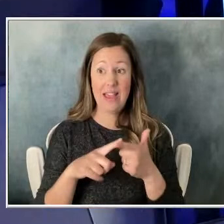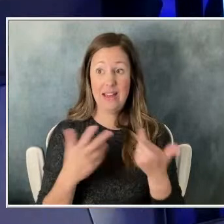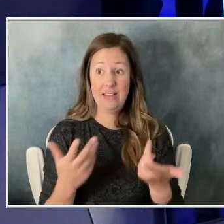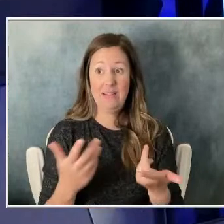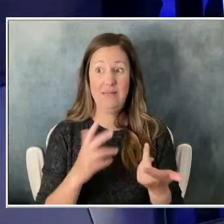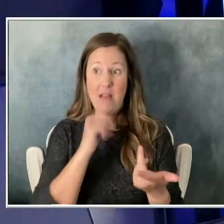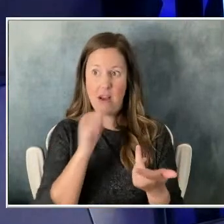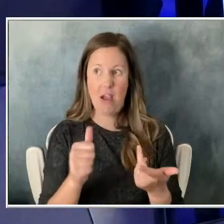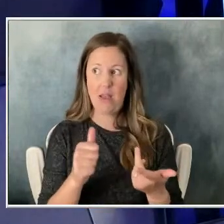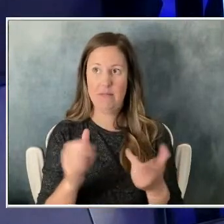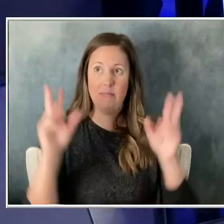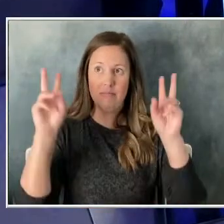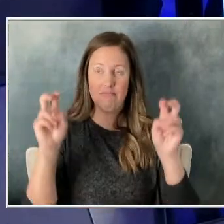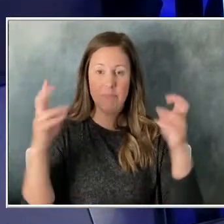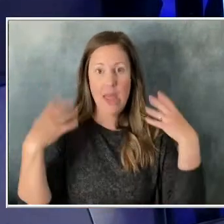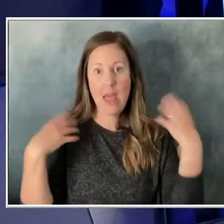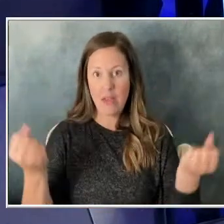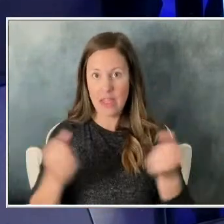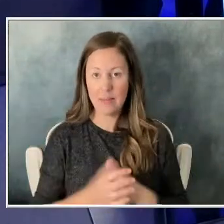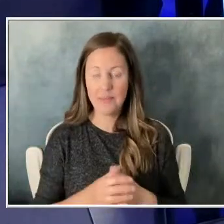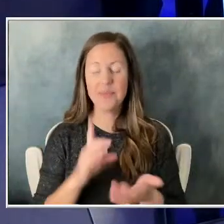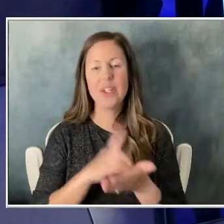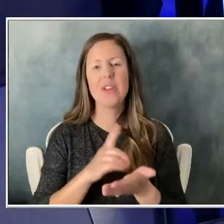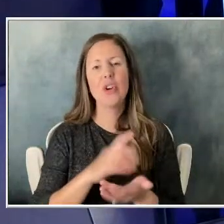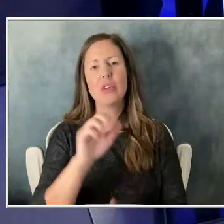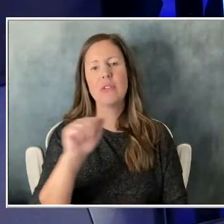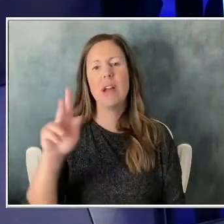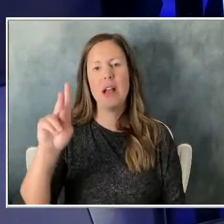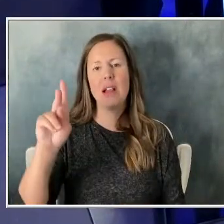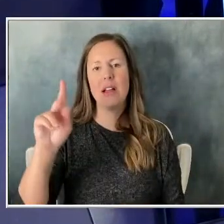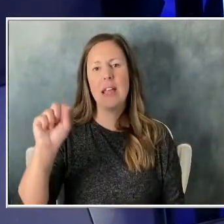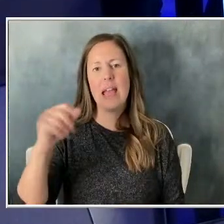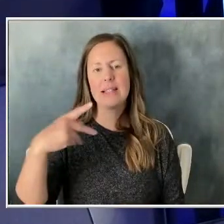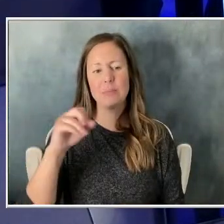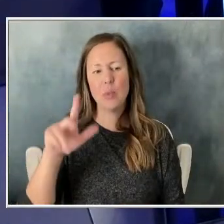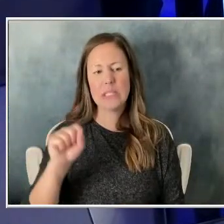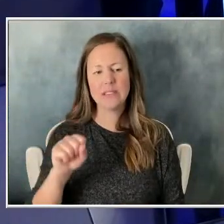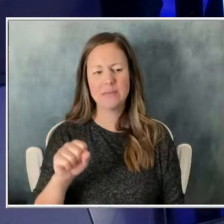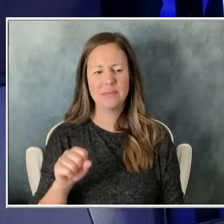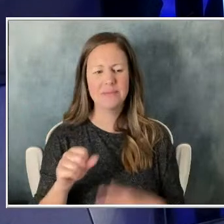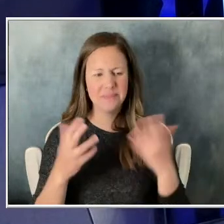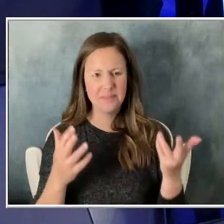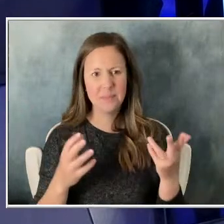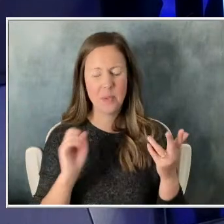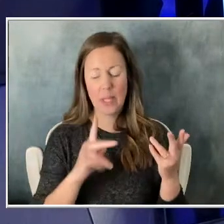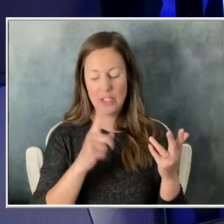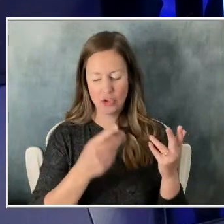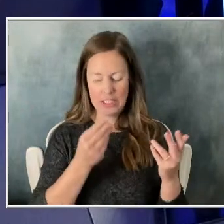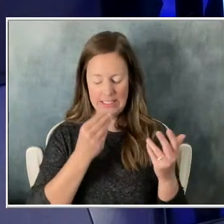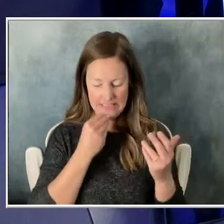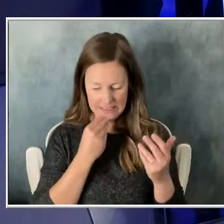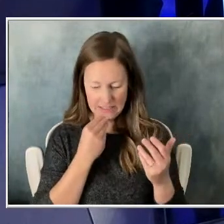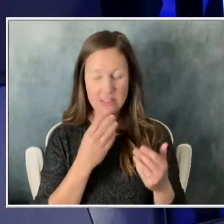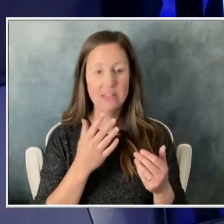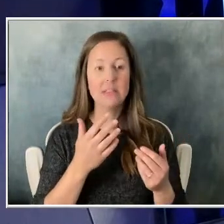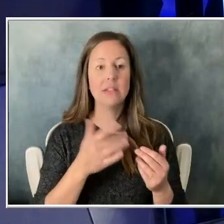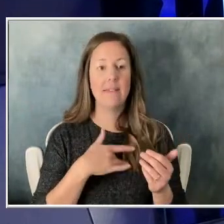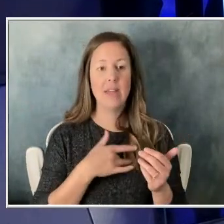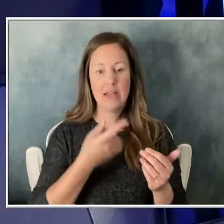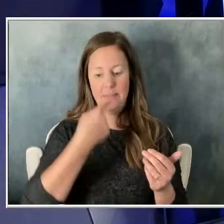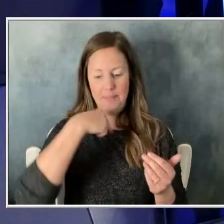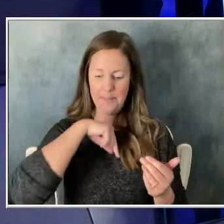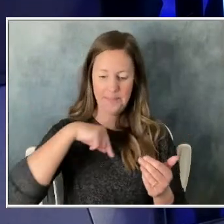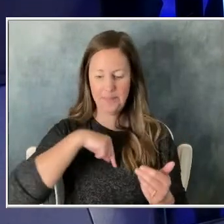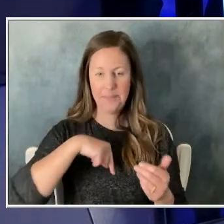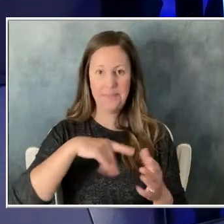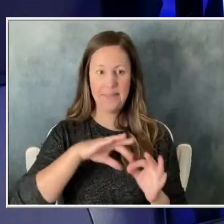So, Dr. Alcaspols, kind of help us draw a mental picture. She eats food. We all think it goes down the esophagus and through the intestines and or into